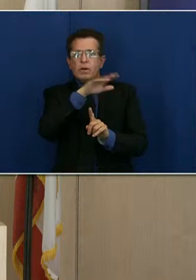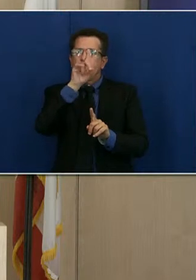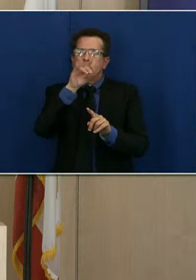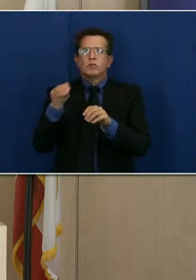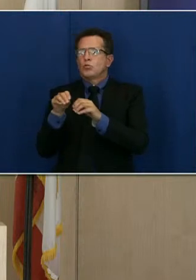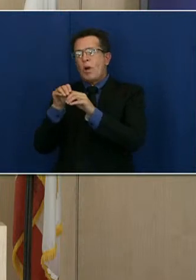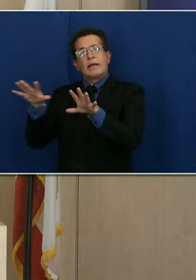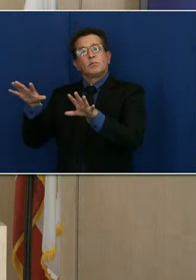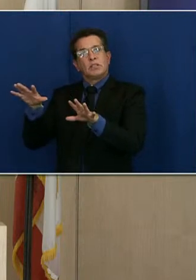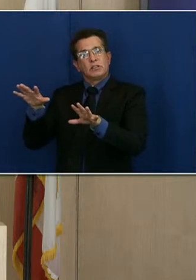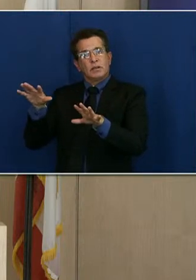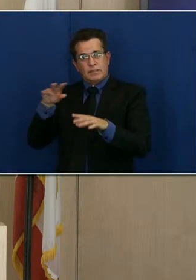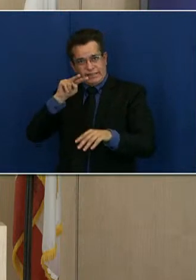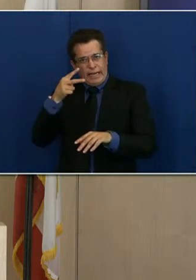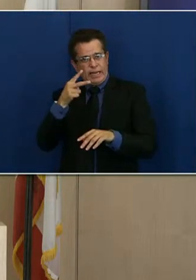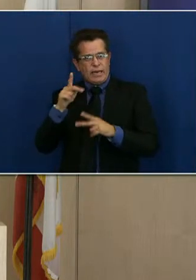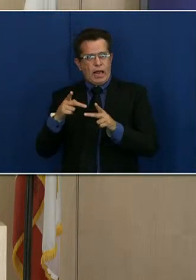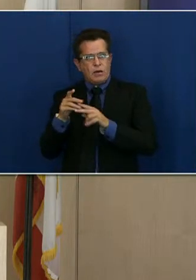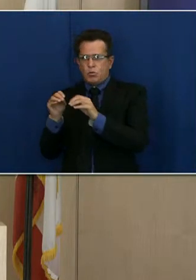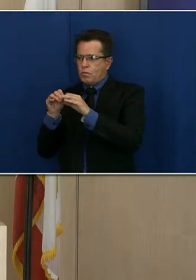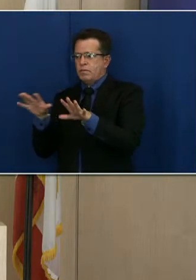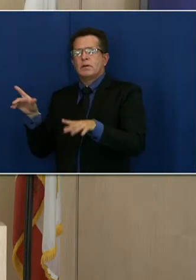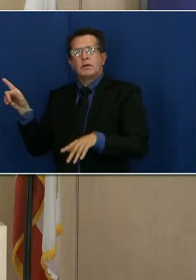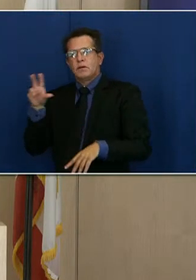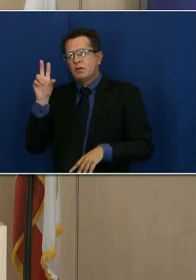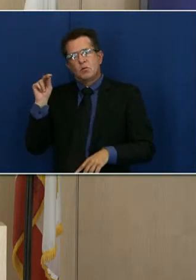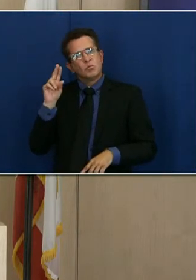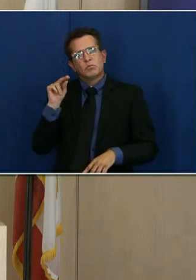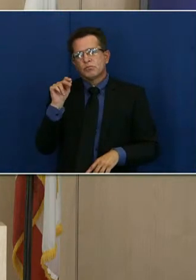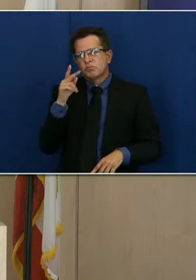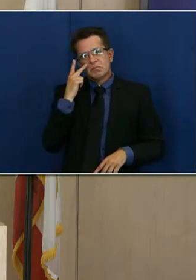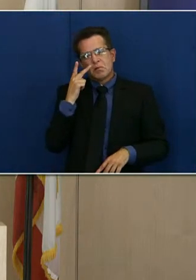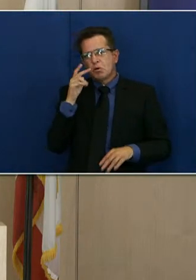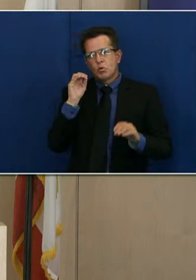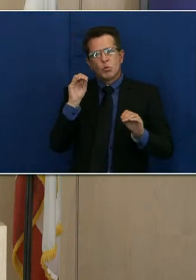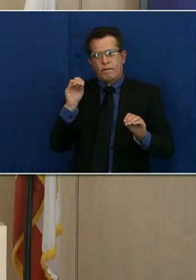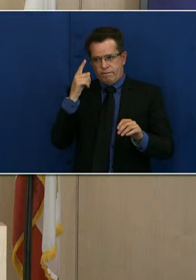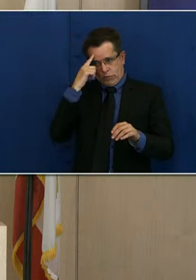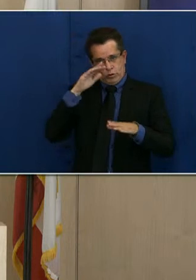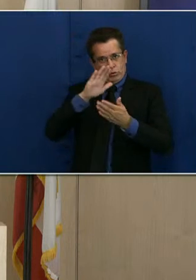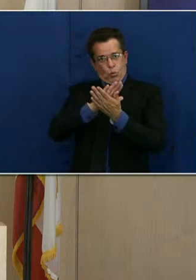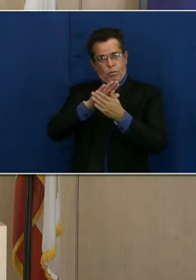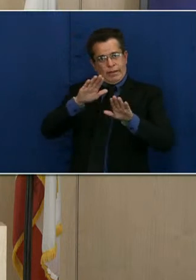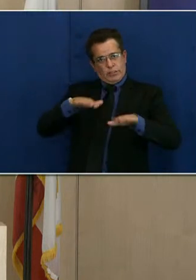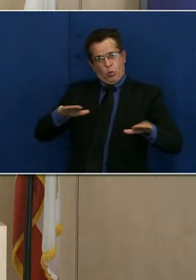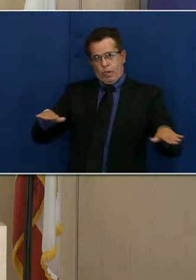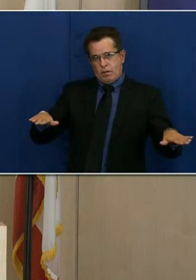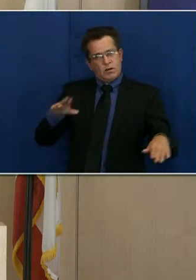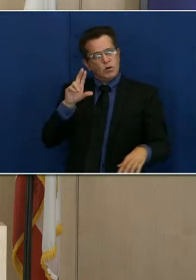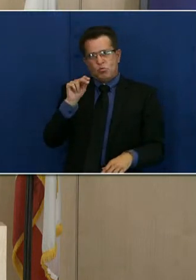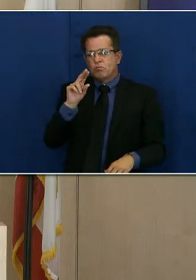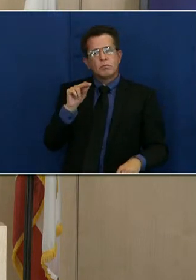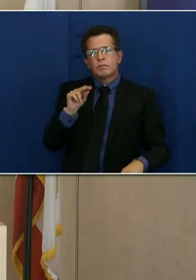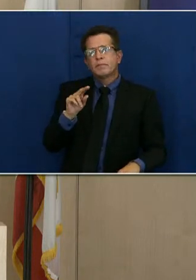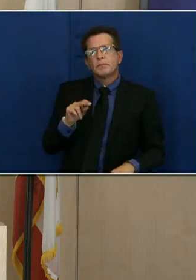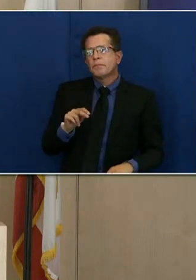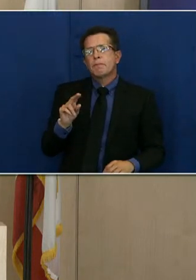there either? Not that we've seen evidence of in terms of school kids. There have been